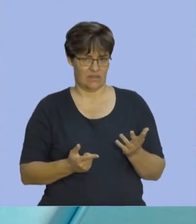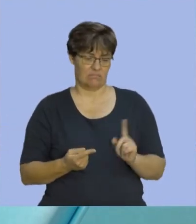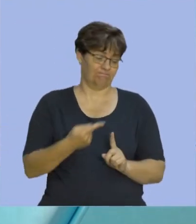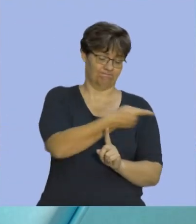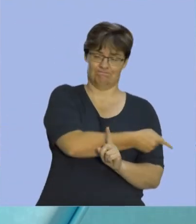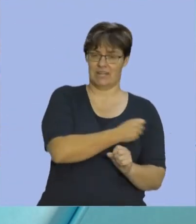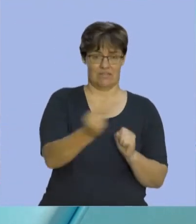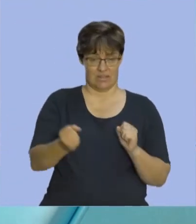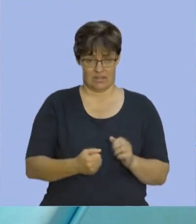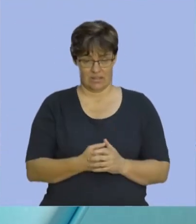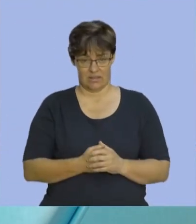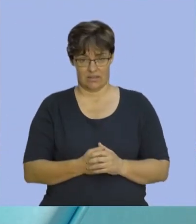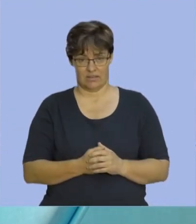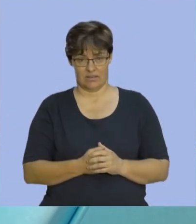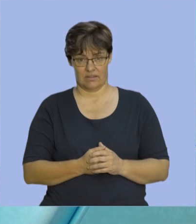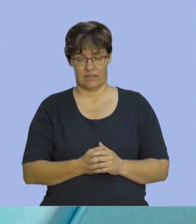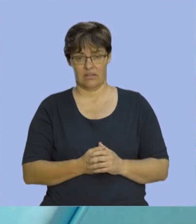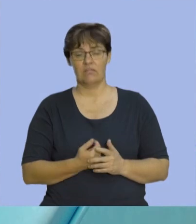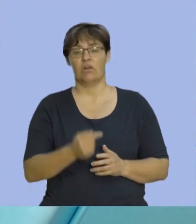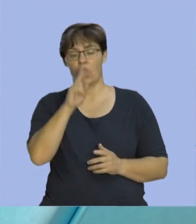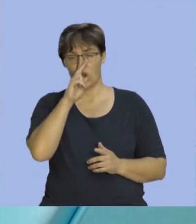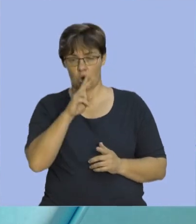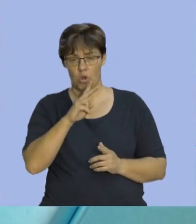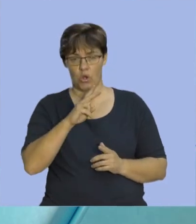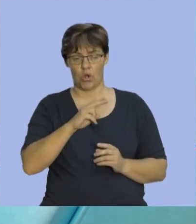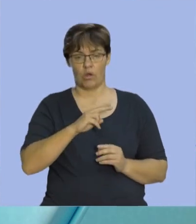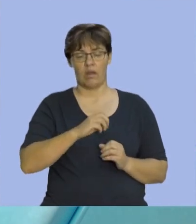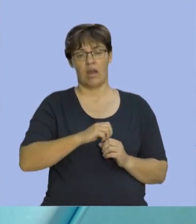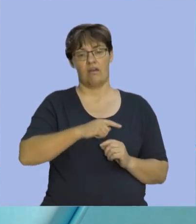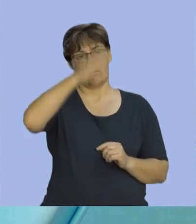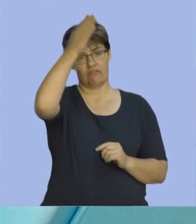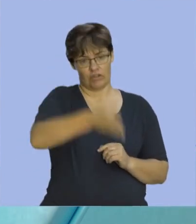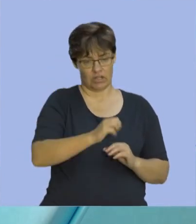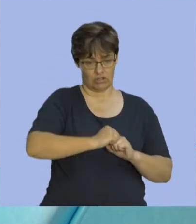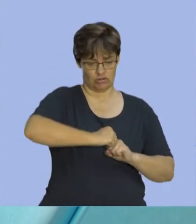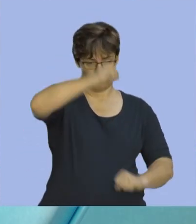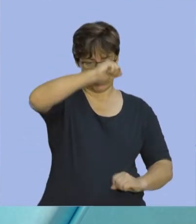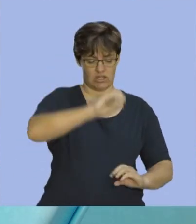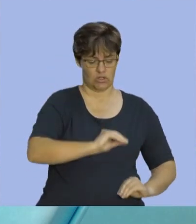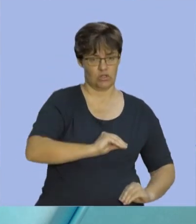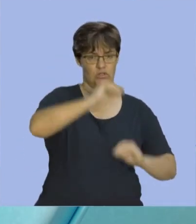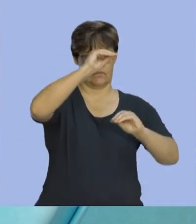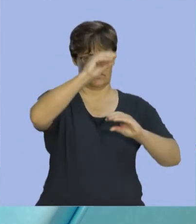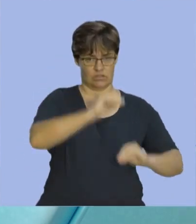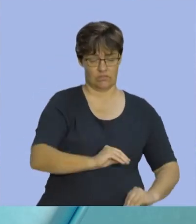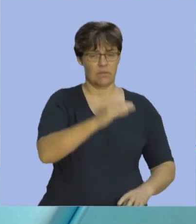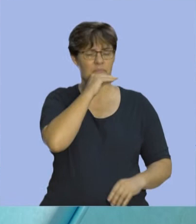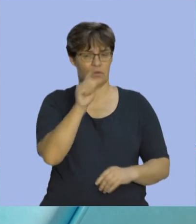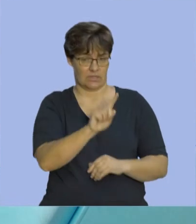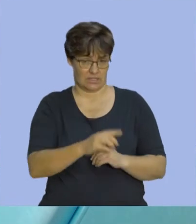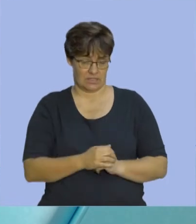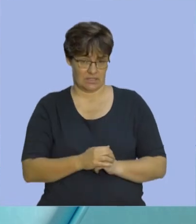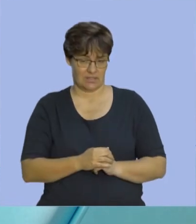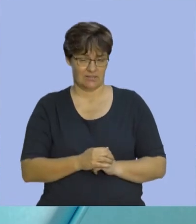to know about that. And then you look at the vertical stretch and the vertical shift and what exactly does that mean. Those